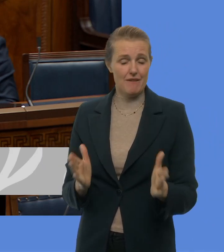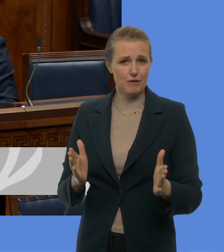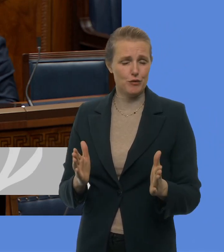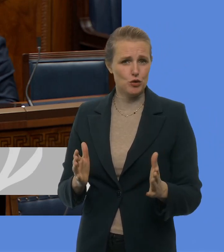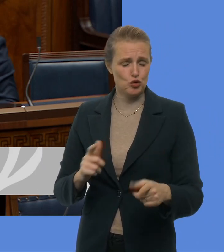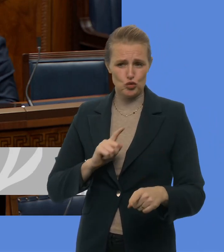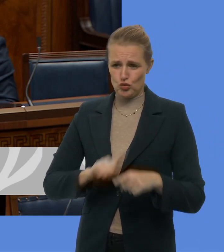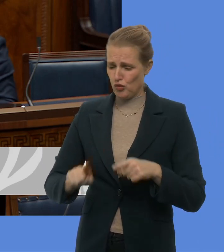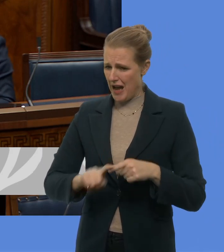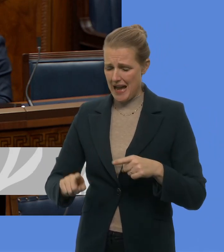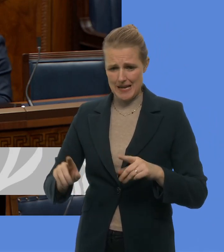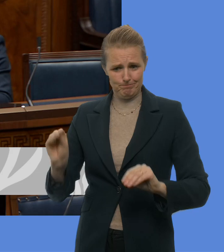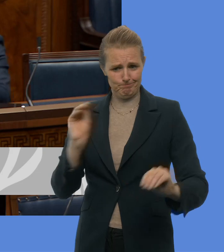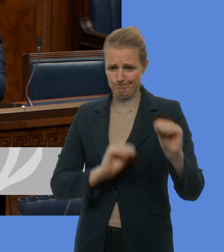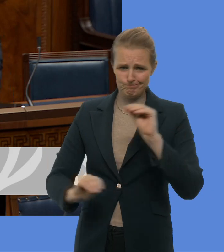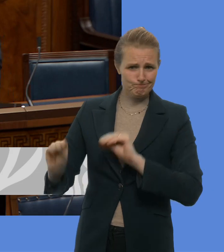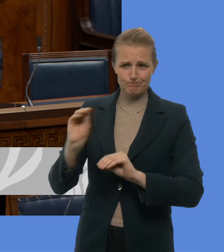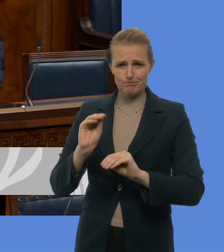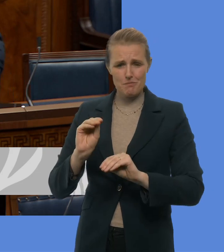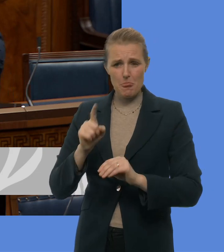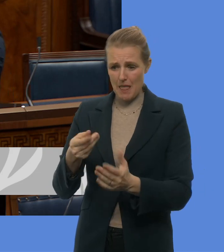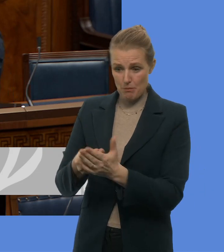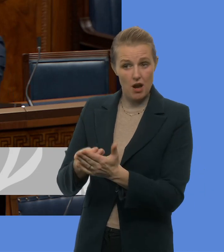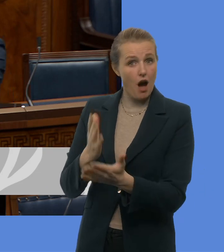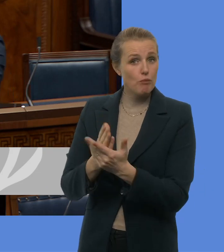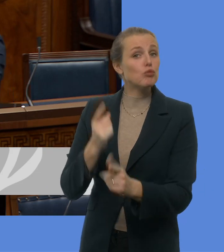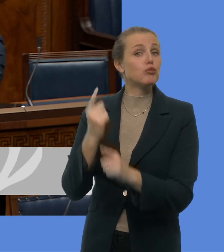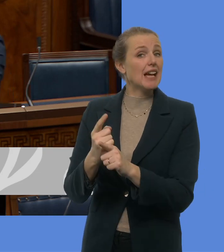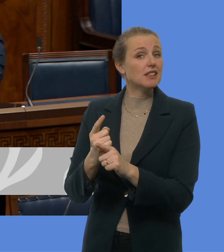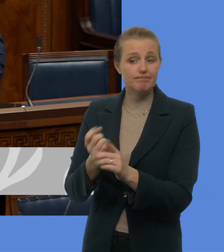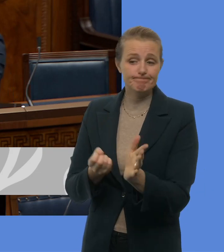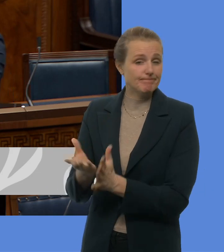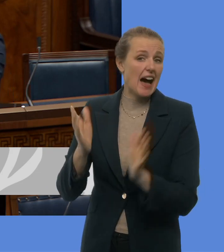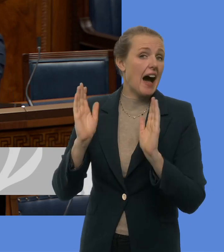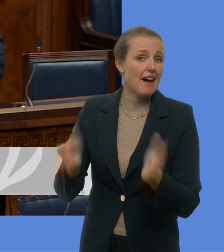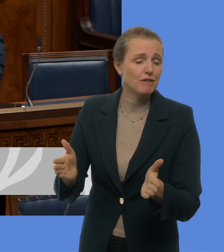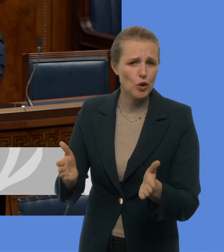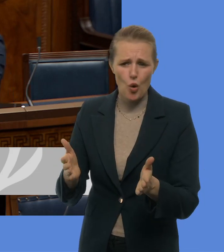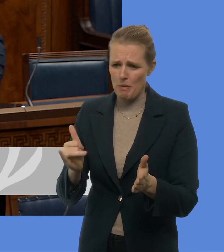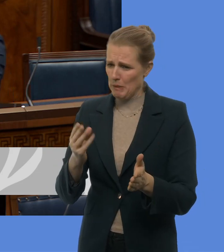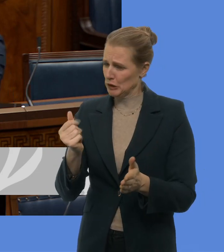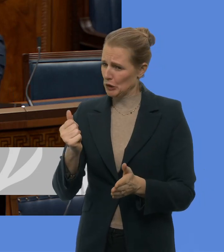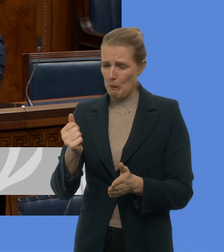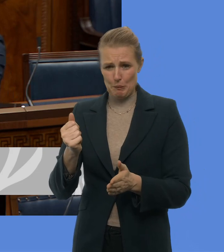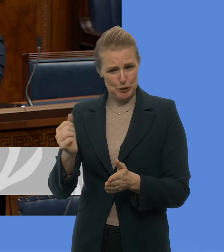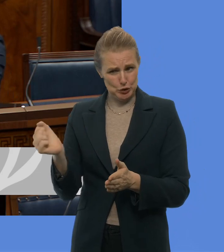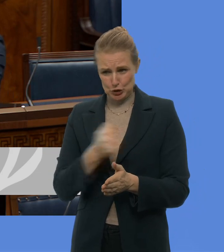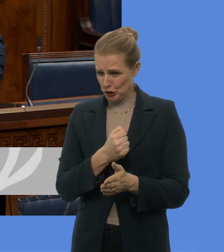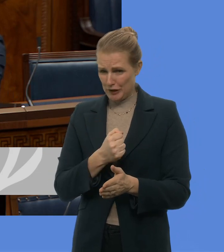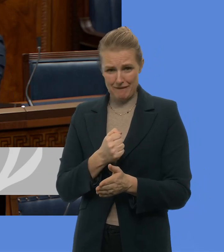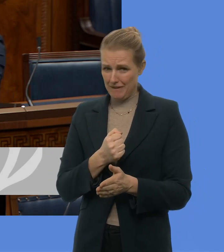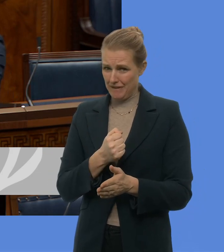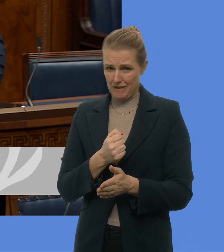see if it can be fully justified, or whether there are areas where there are learnings where we can say, you know,